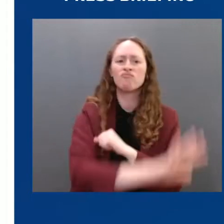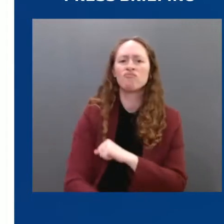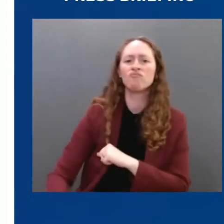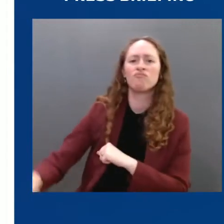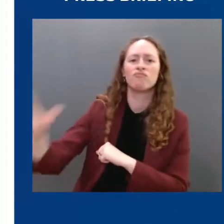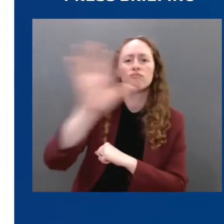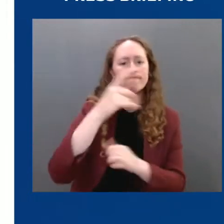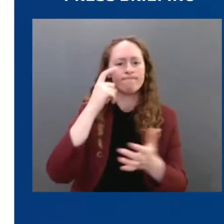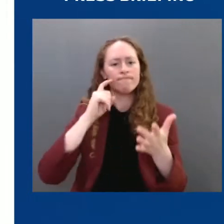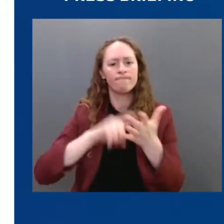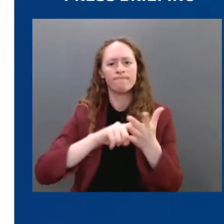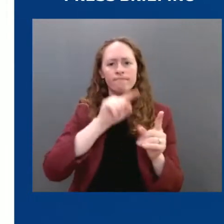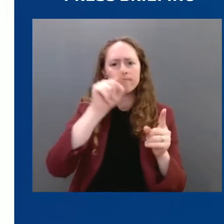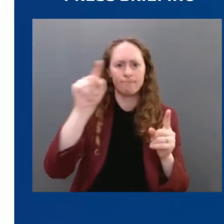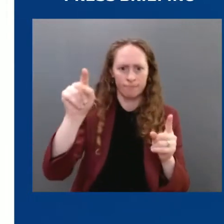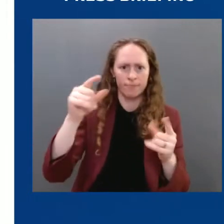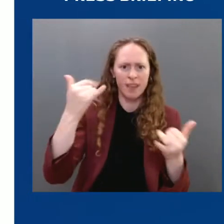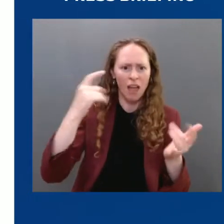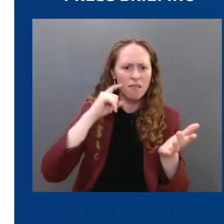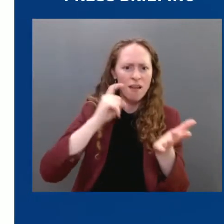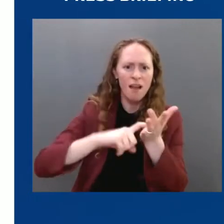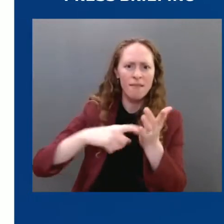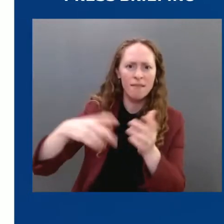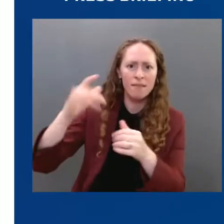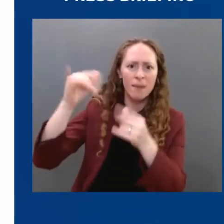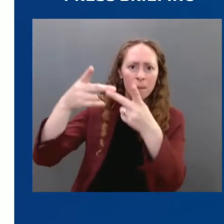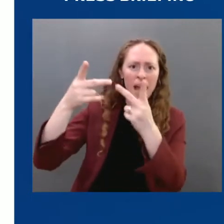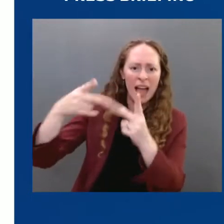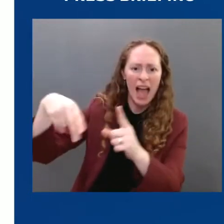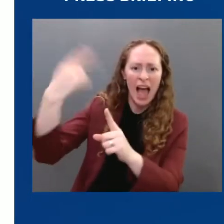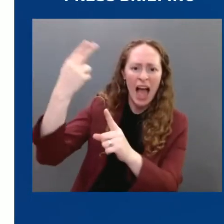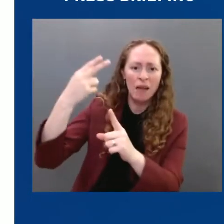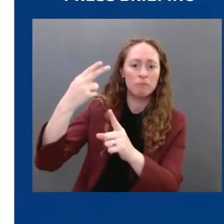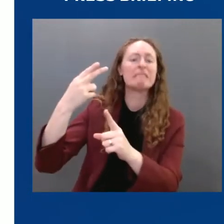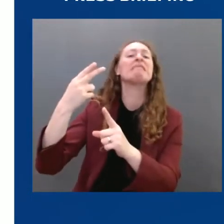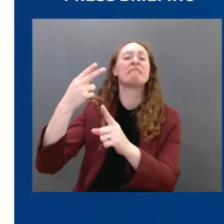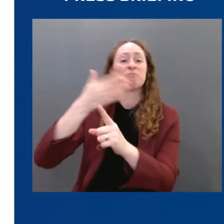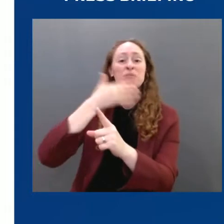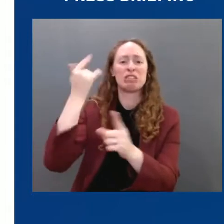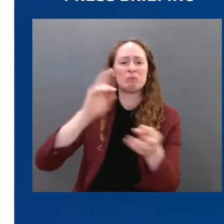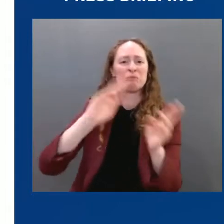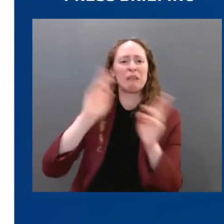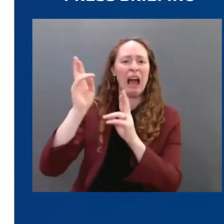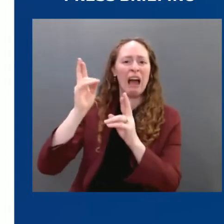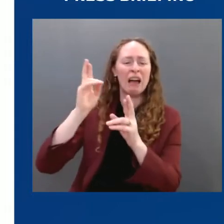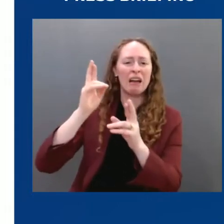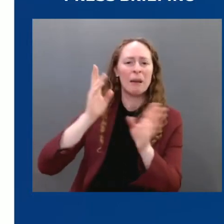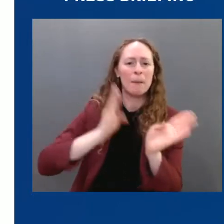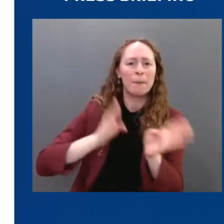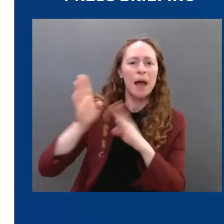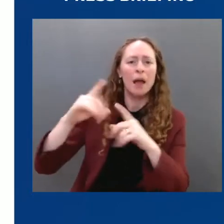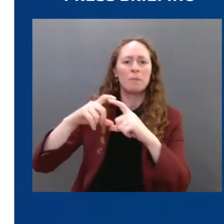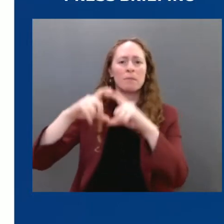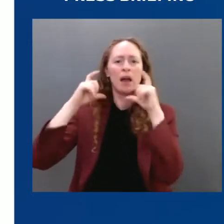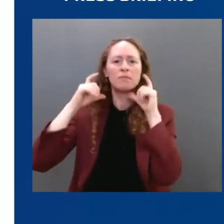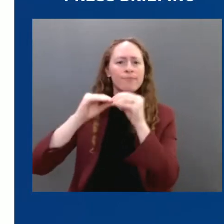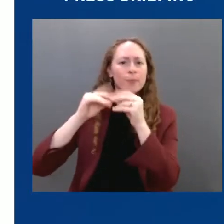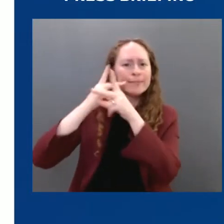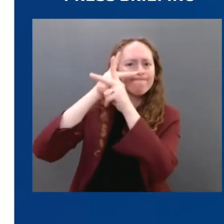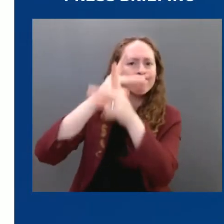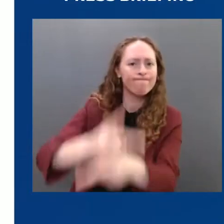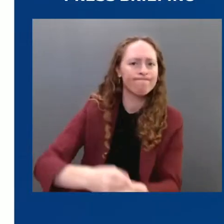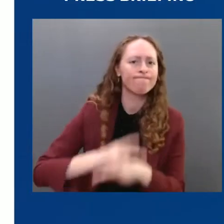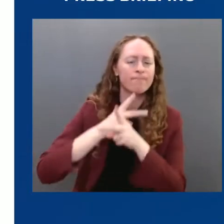local level. They also allow us to focus efforts on protecting those who are most at risk of severe COVID-19 illness. And I